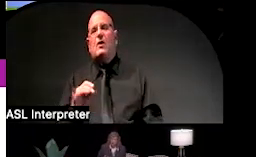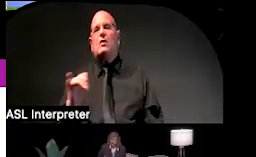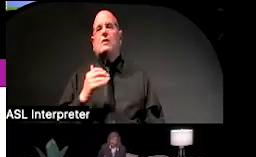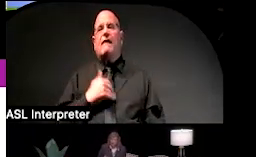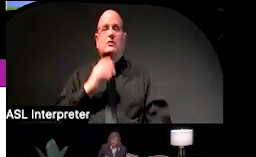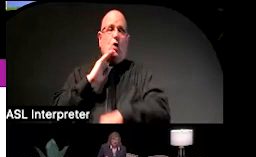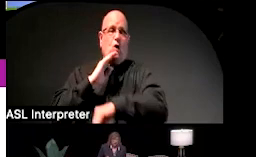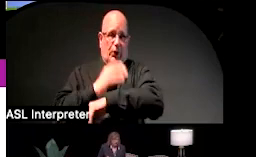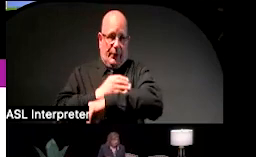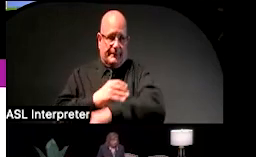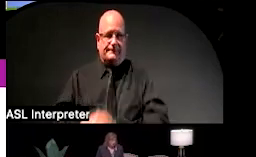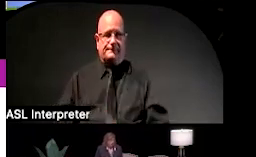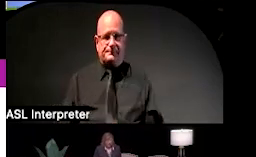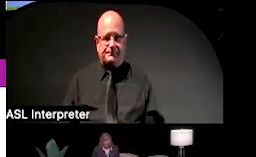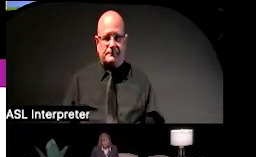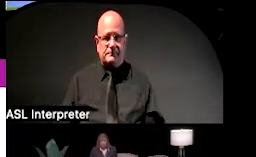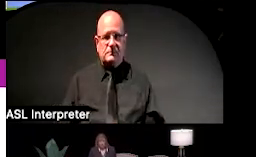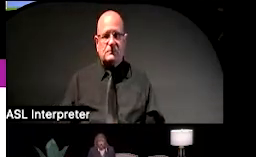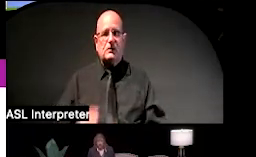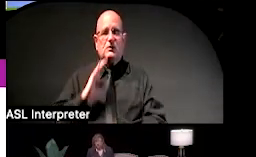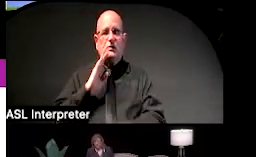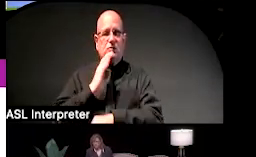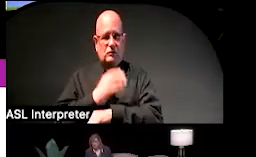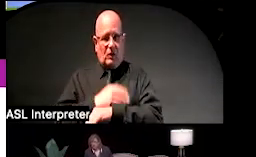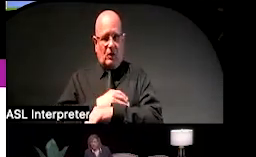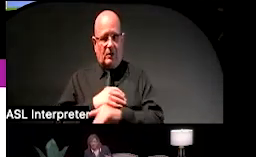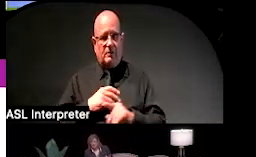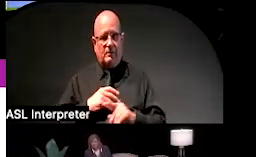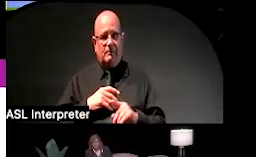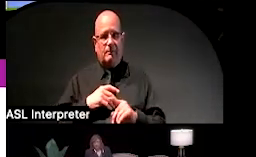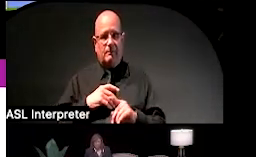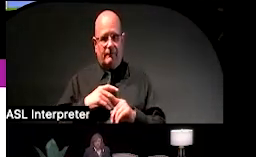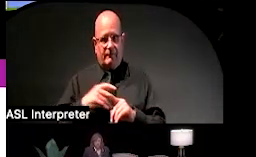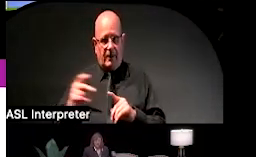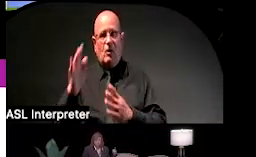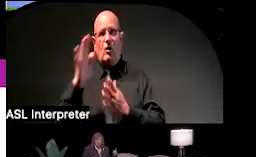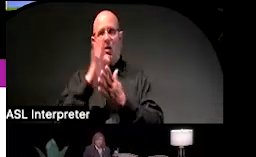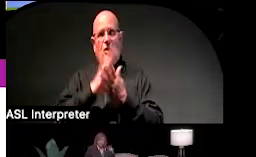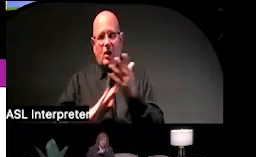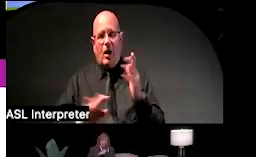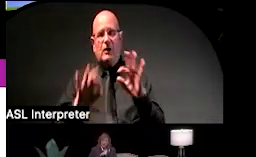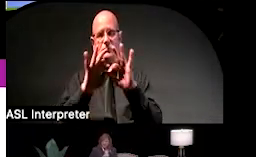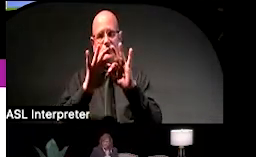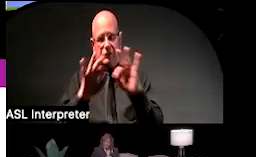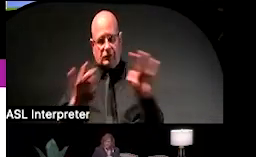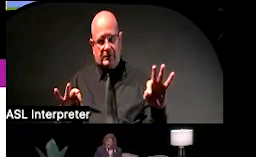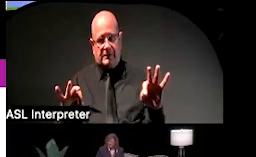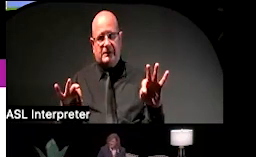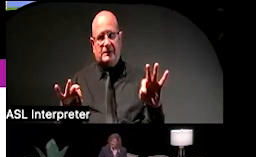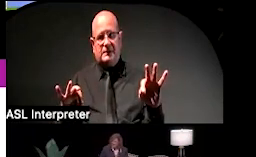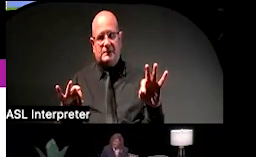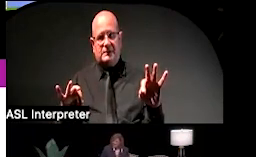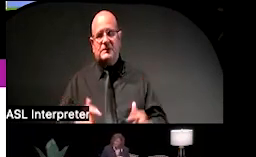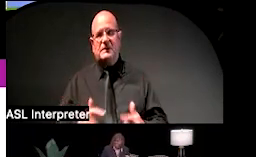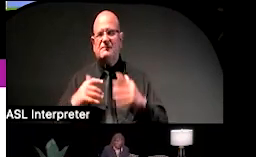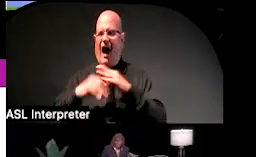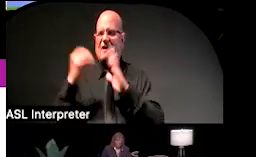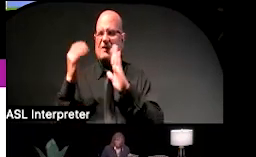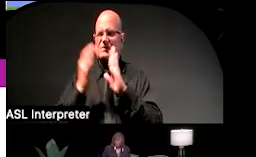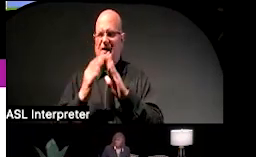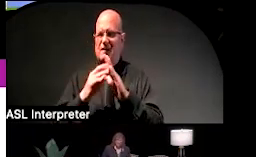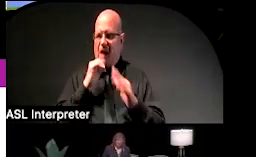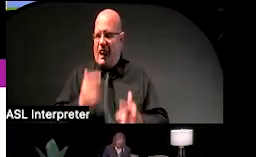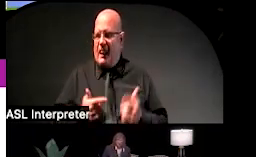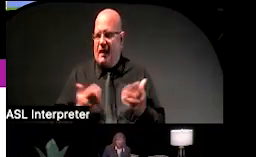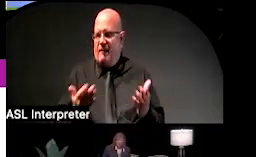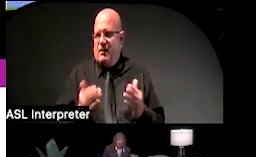daughter. She's a professional, went to college, has a degree. She lives out of town. She doesn't live